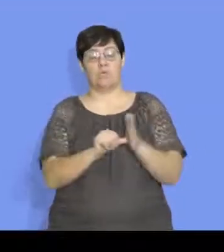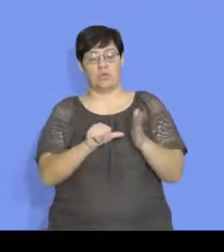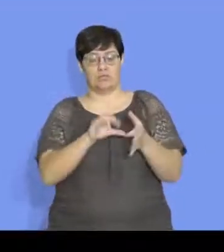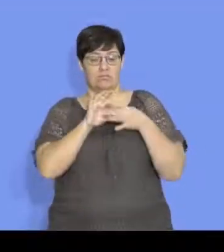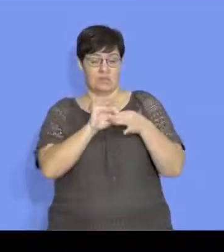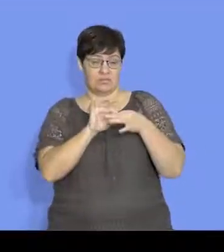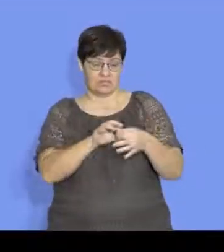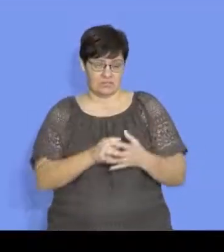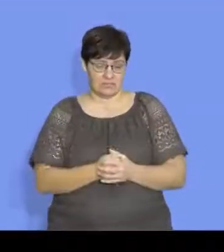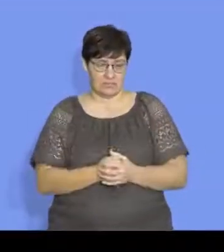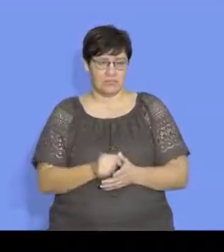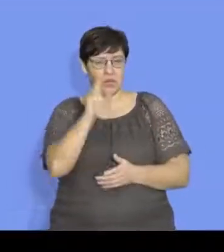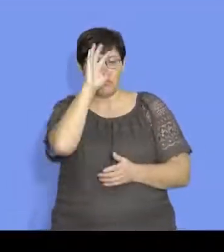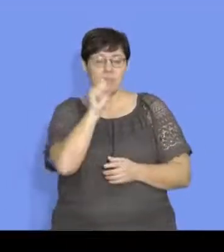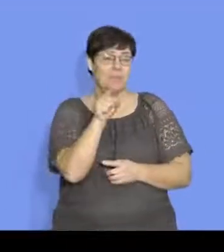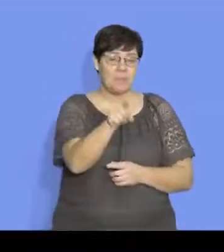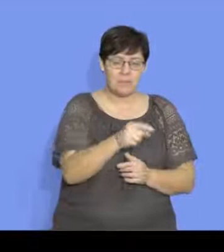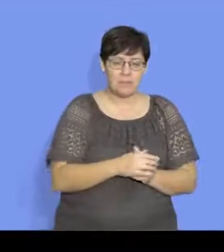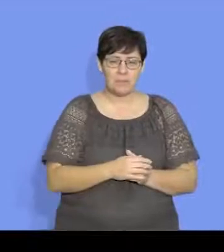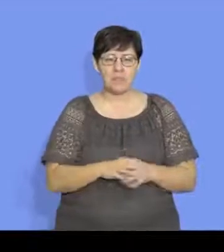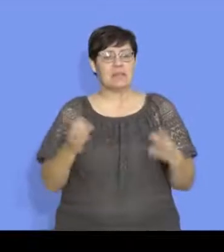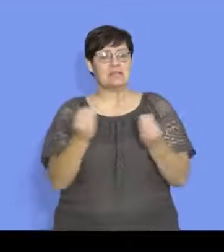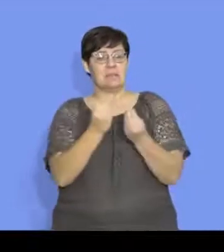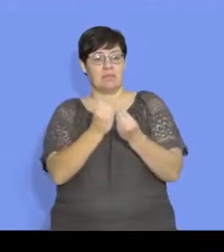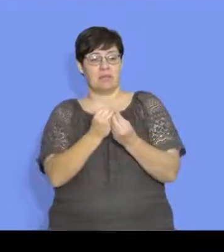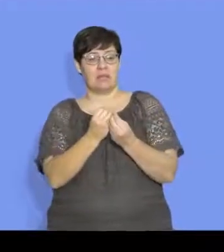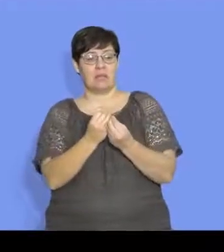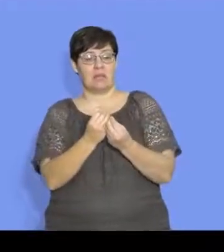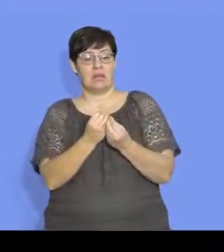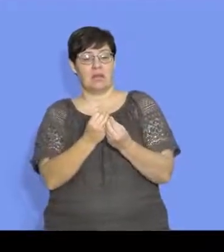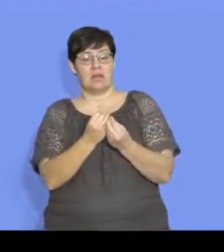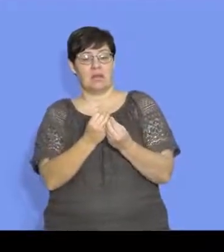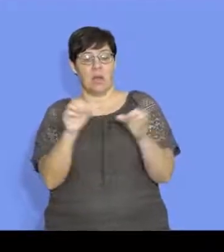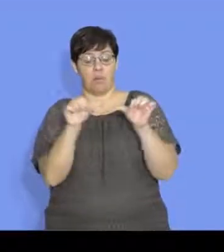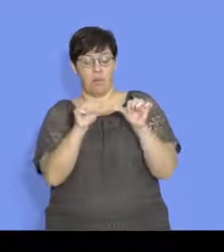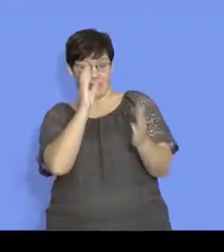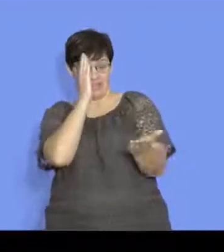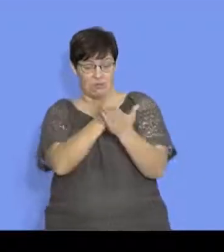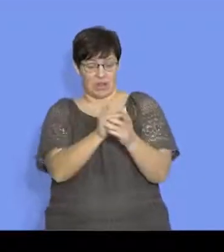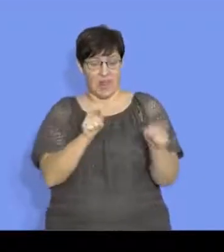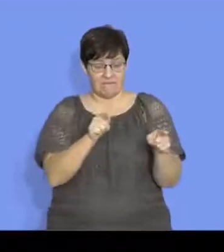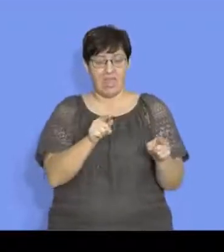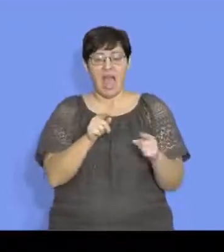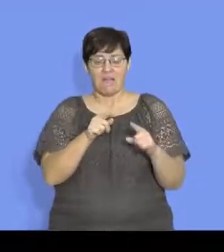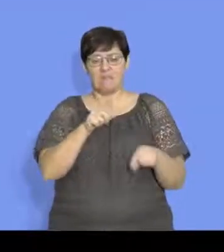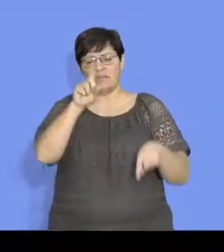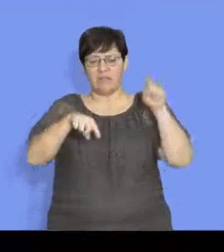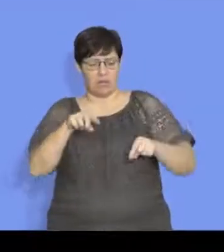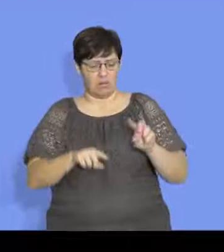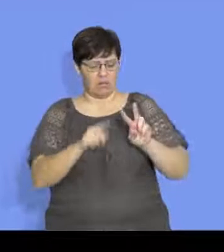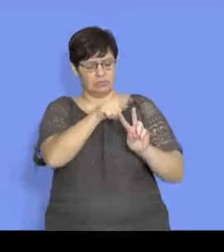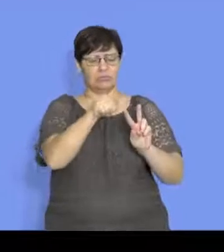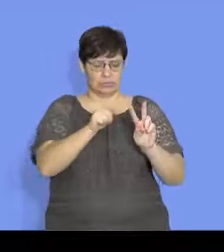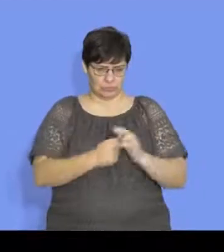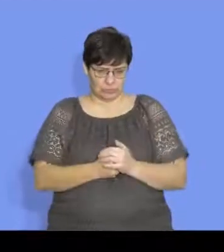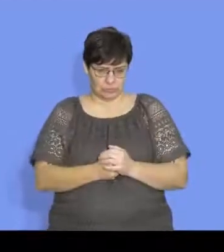you would remember that when something is directly proportional, we have two variables. Let's just take, for example,